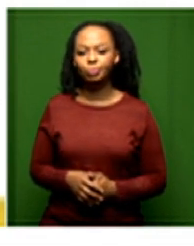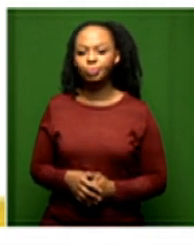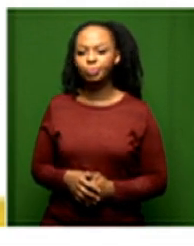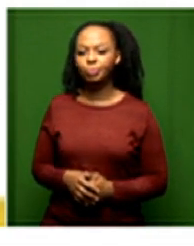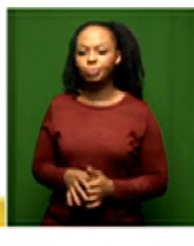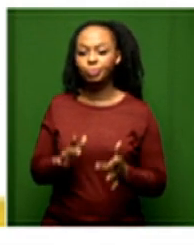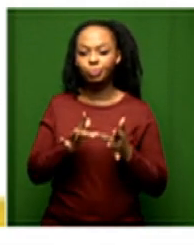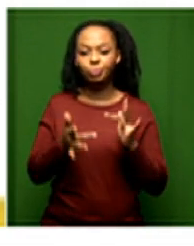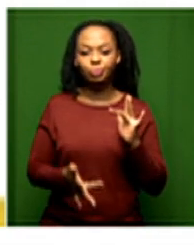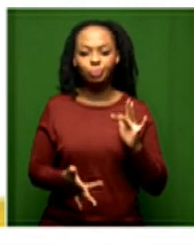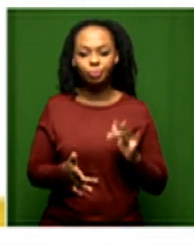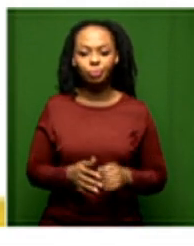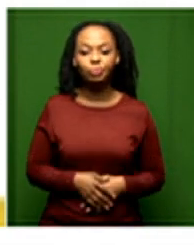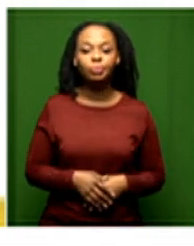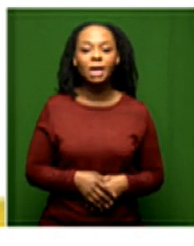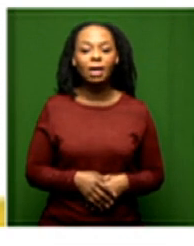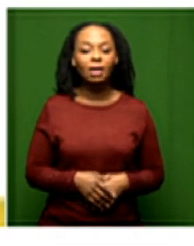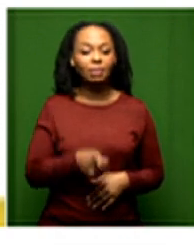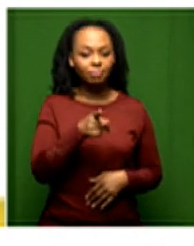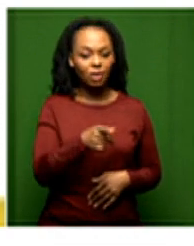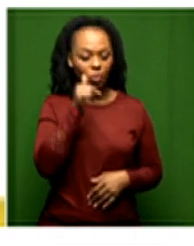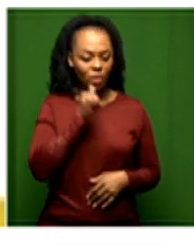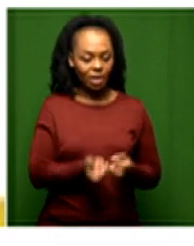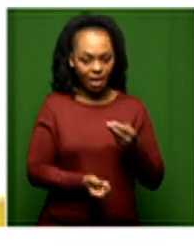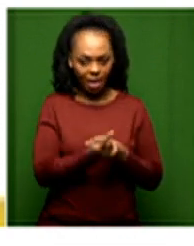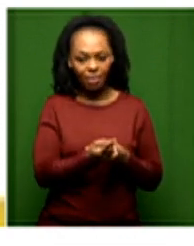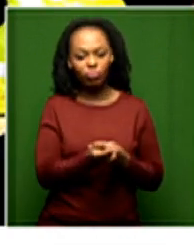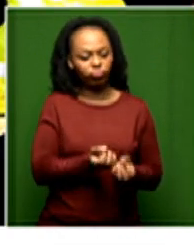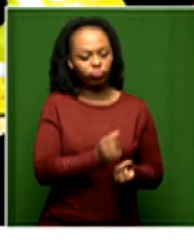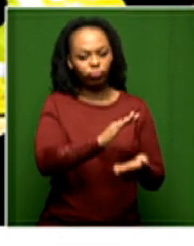taking place at the same time when the distribution is happening.